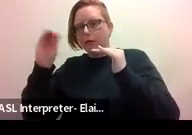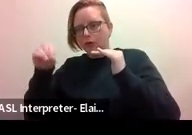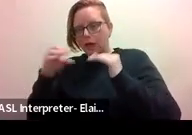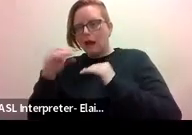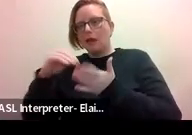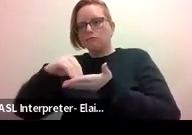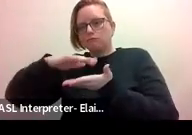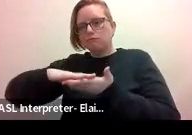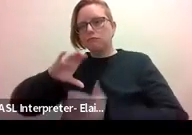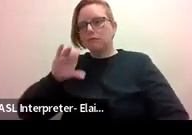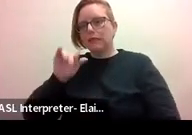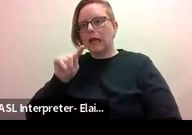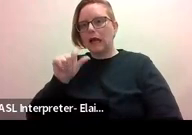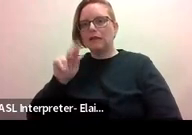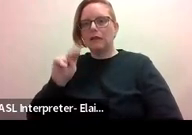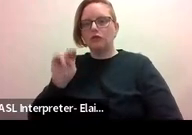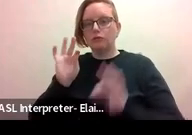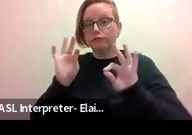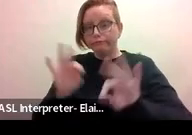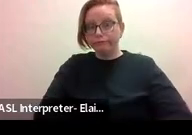Nice job.